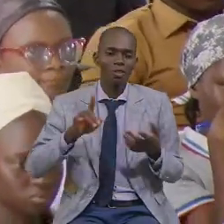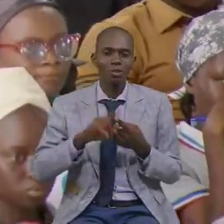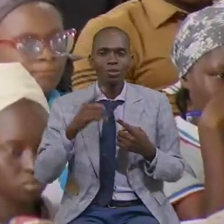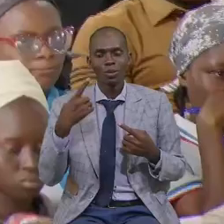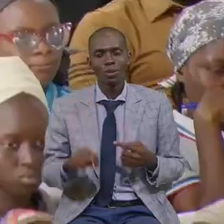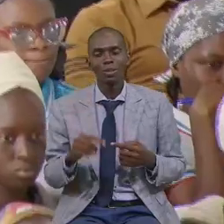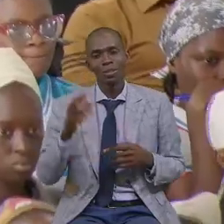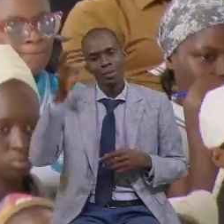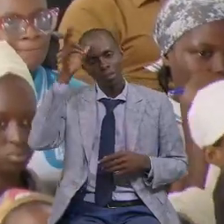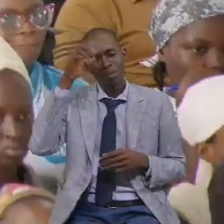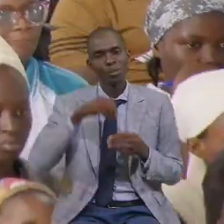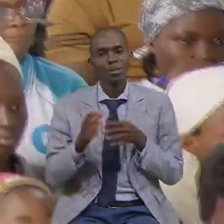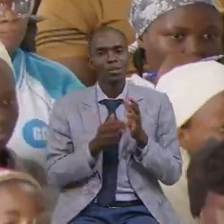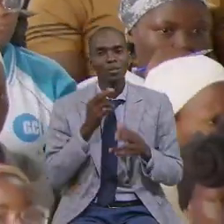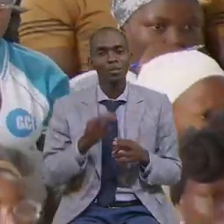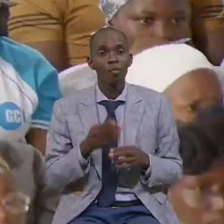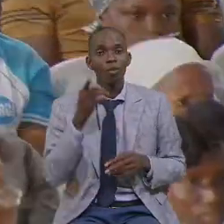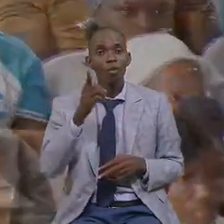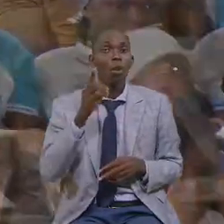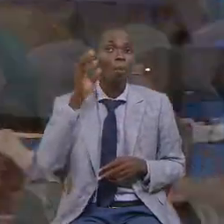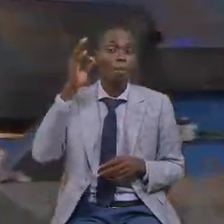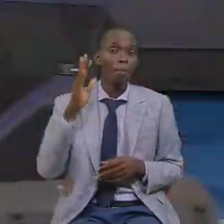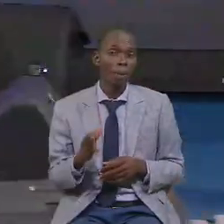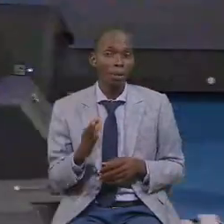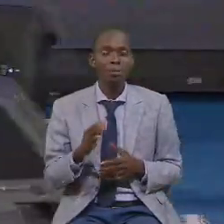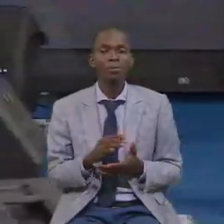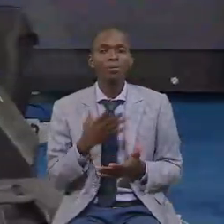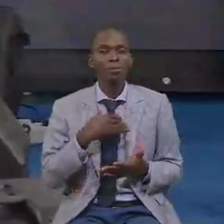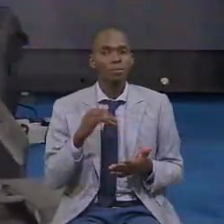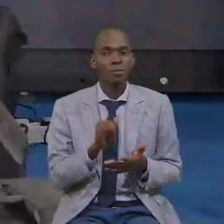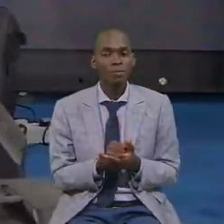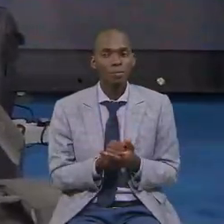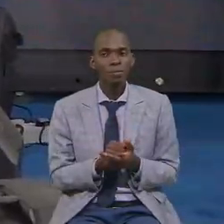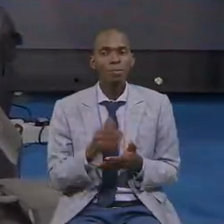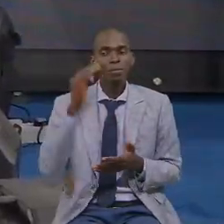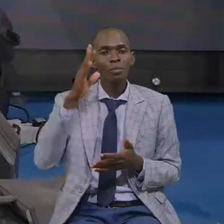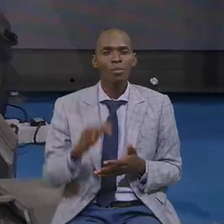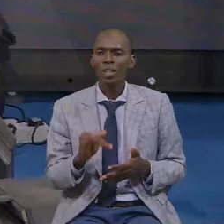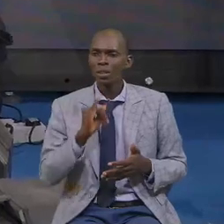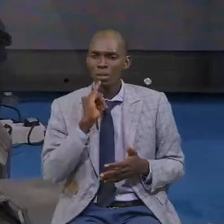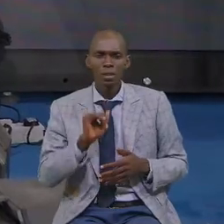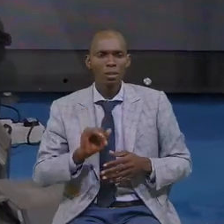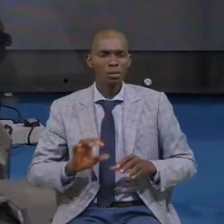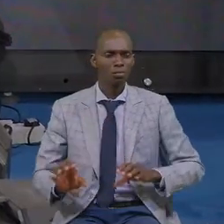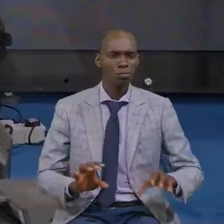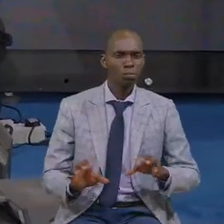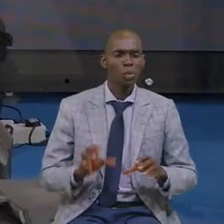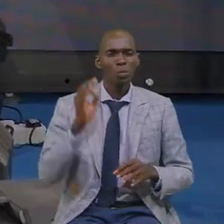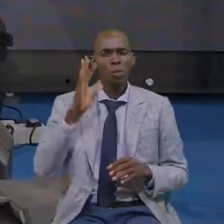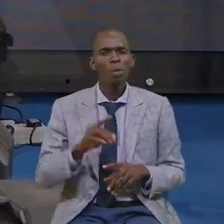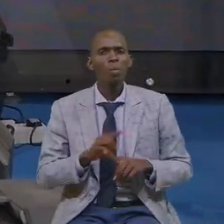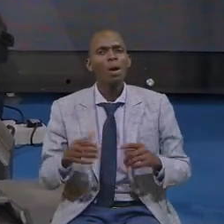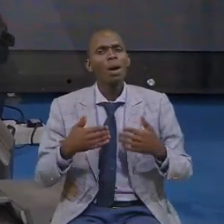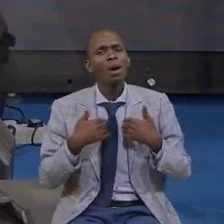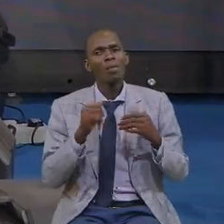As a preacher, and he normally is a charismatic preacher, but he had a family, and he had some